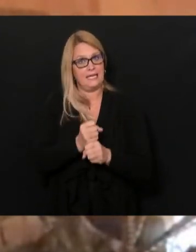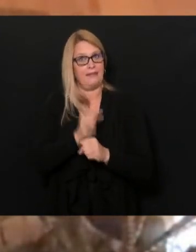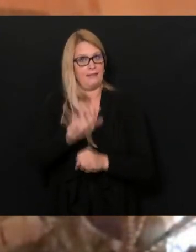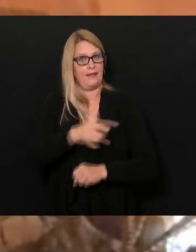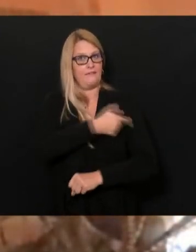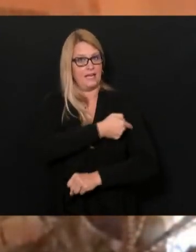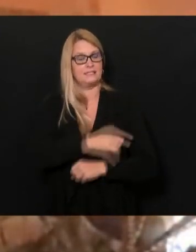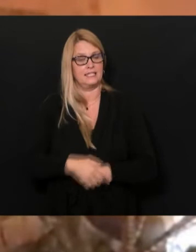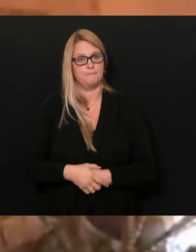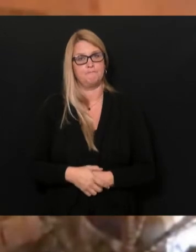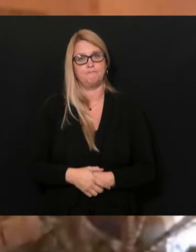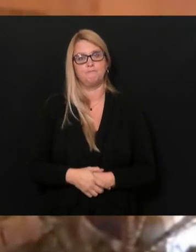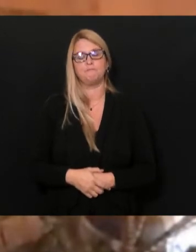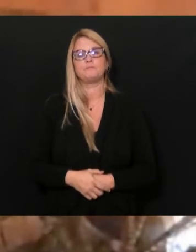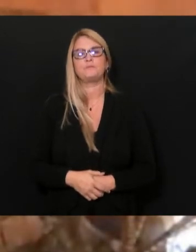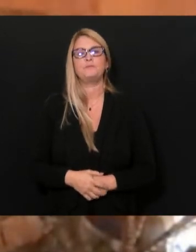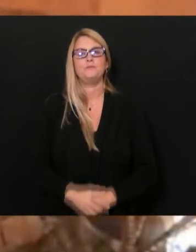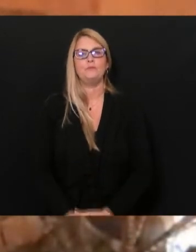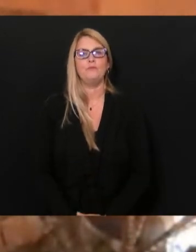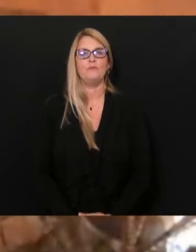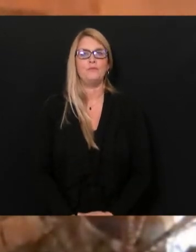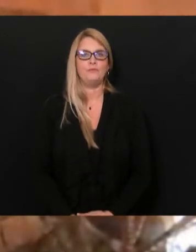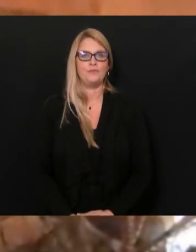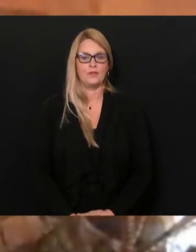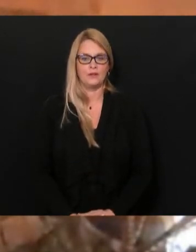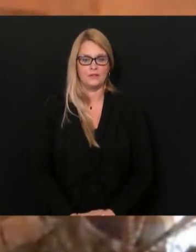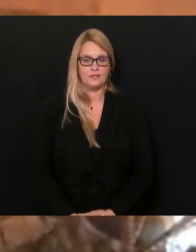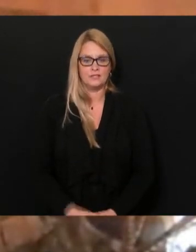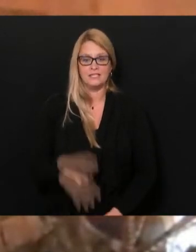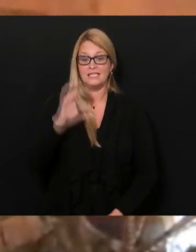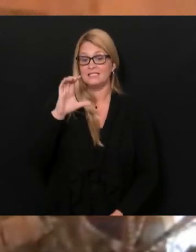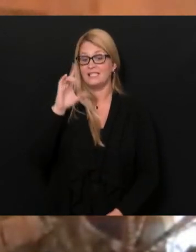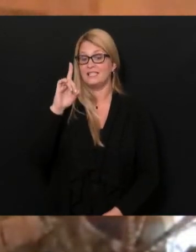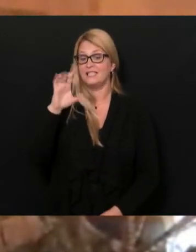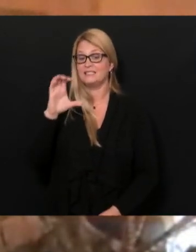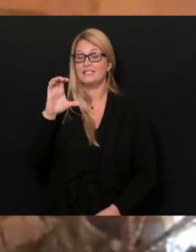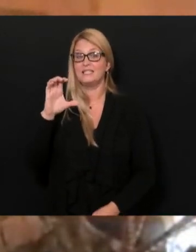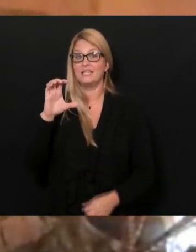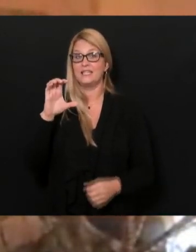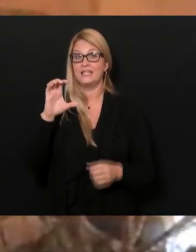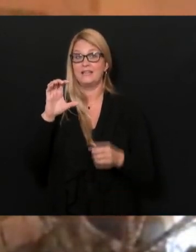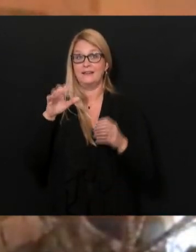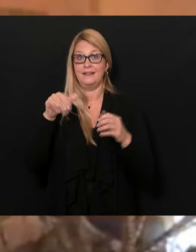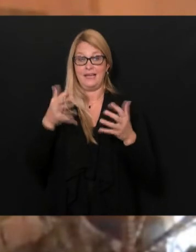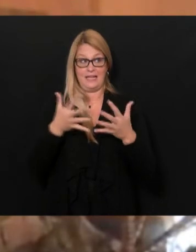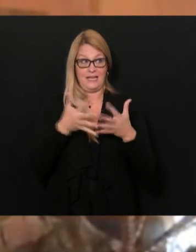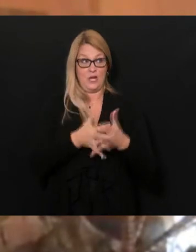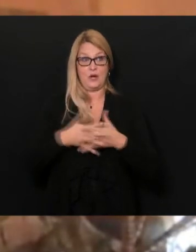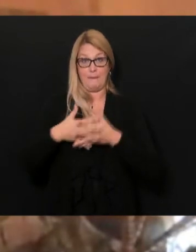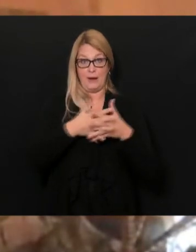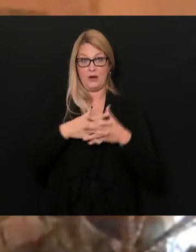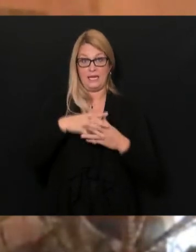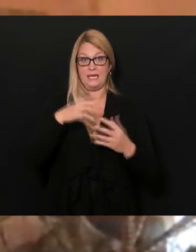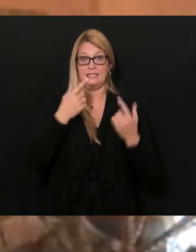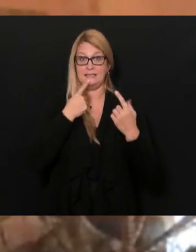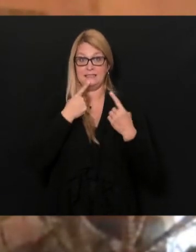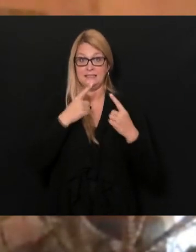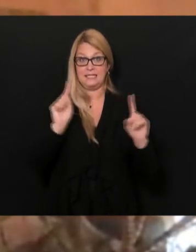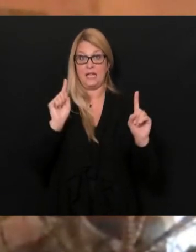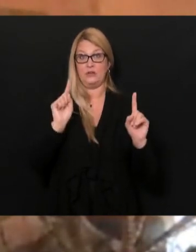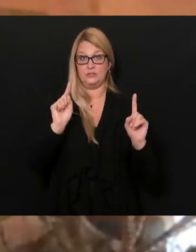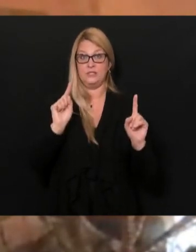do. Lastly, there's new evidence from the Centers for Disease Control in America that says that the spread